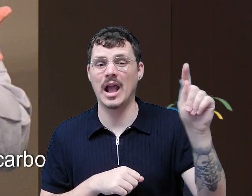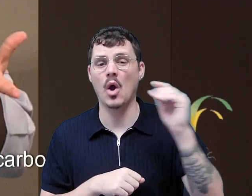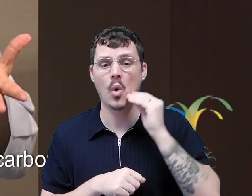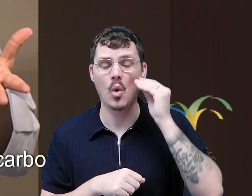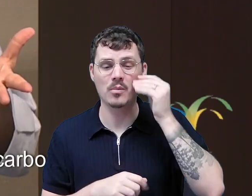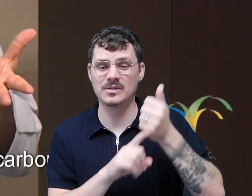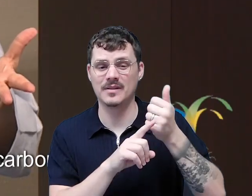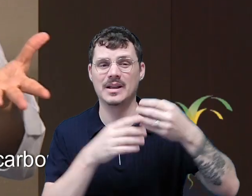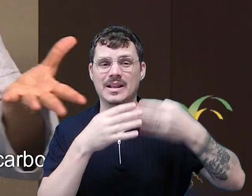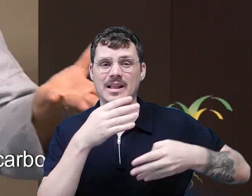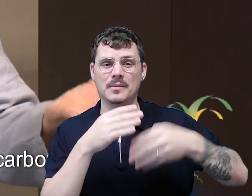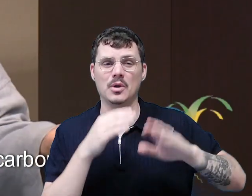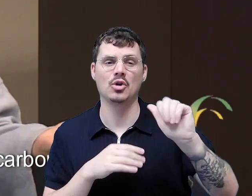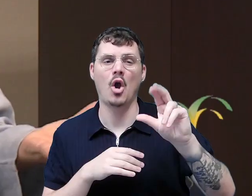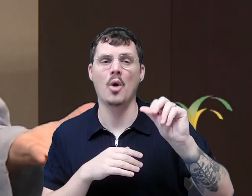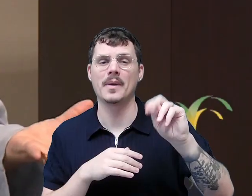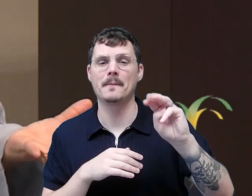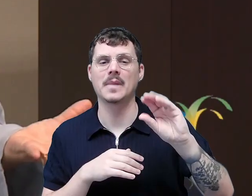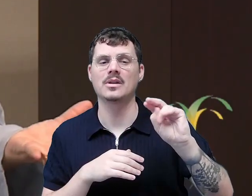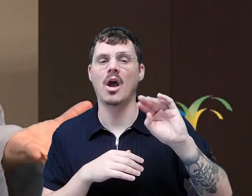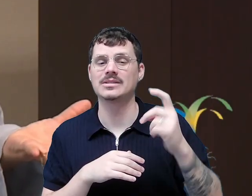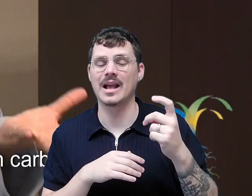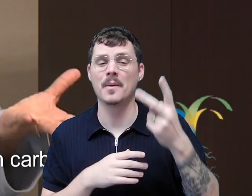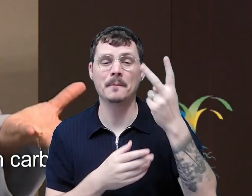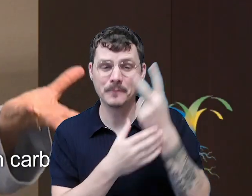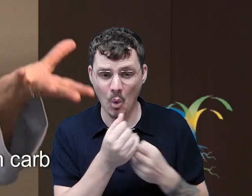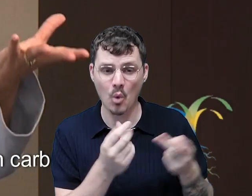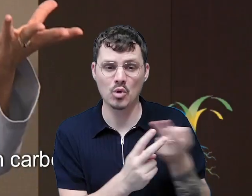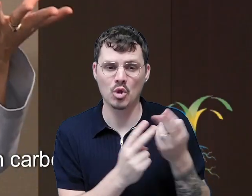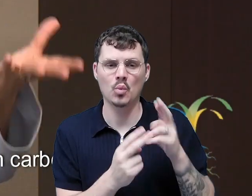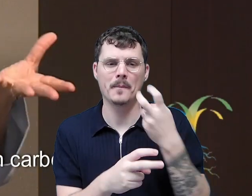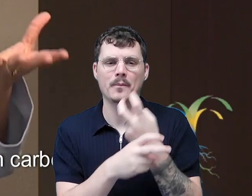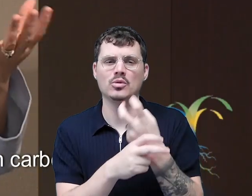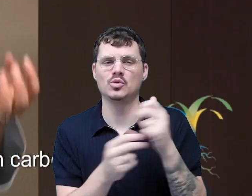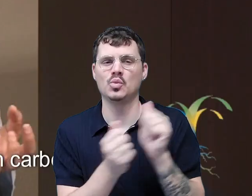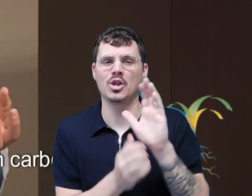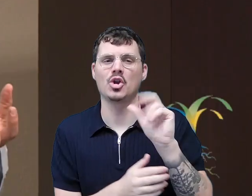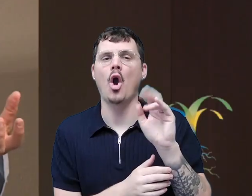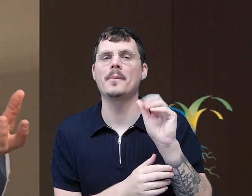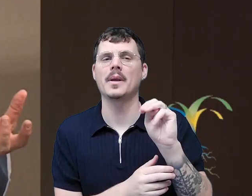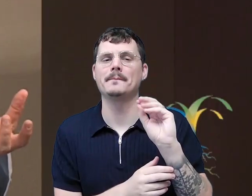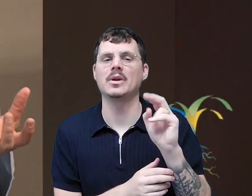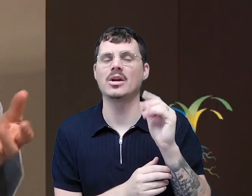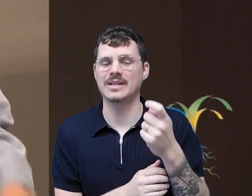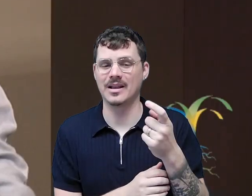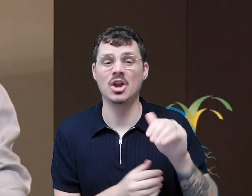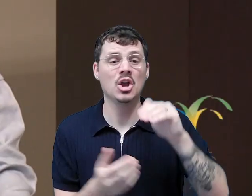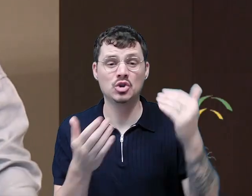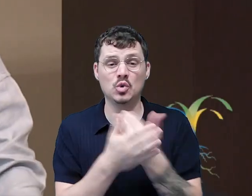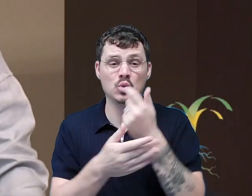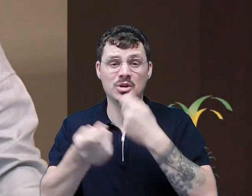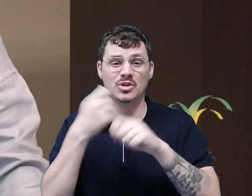heater at their home was leaking carbon monoxide. They were both being poisoned with carbon monoxide. A